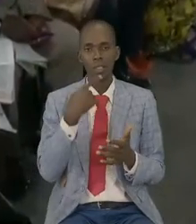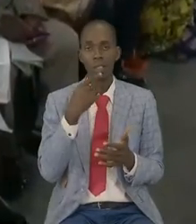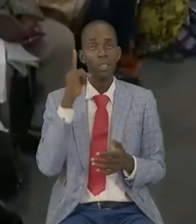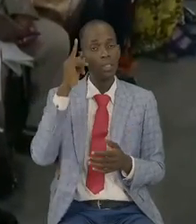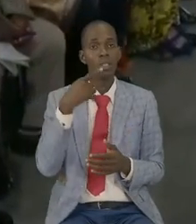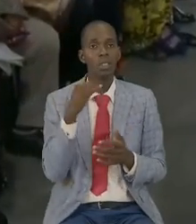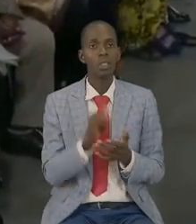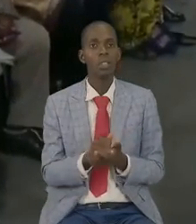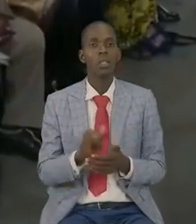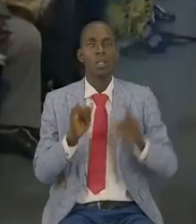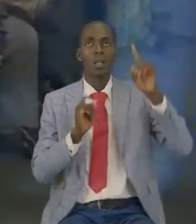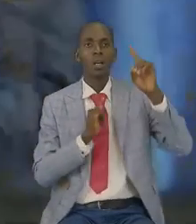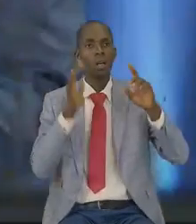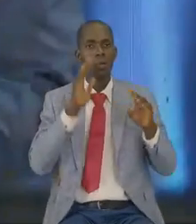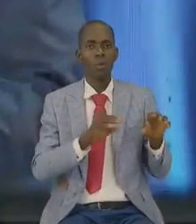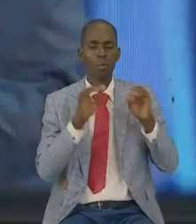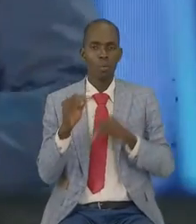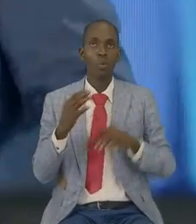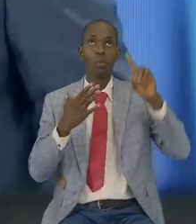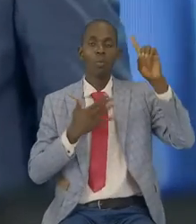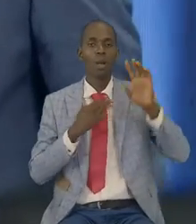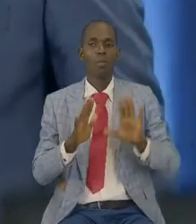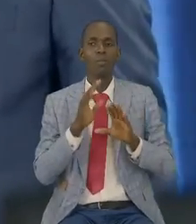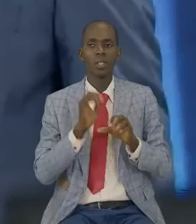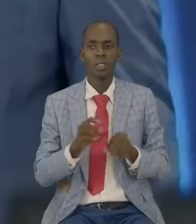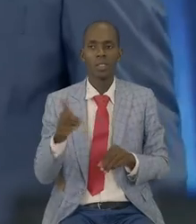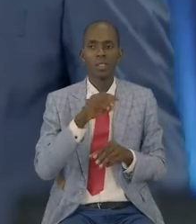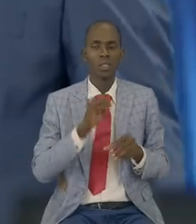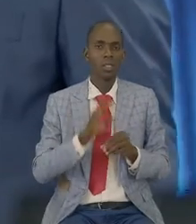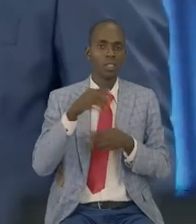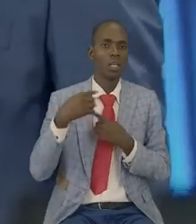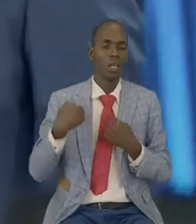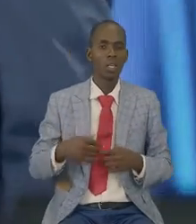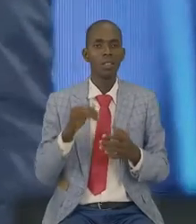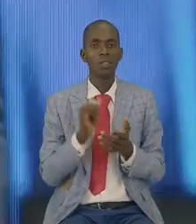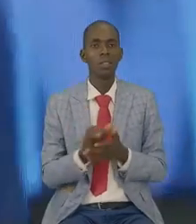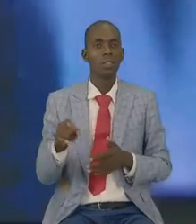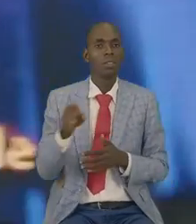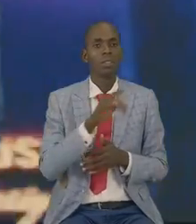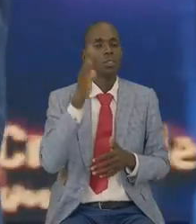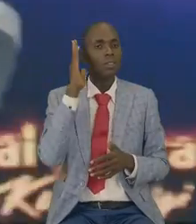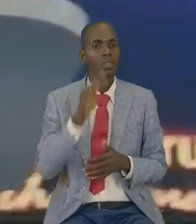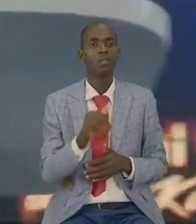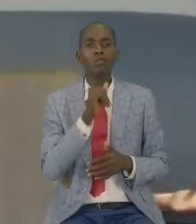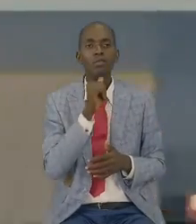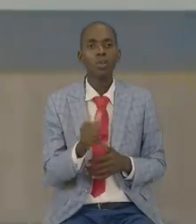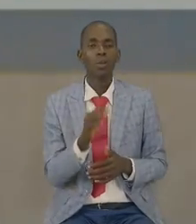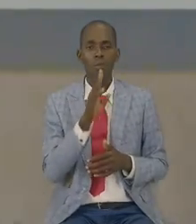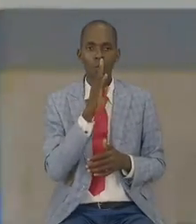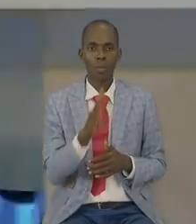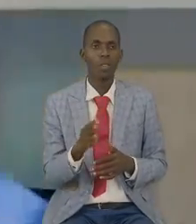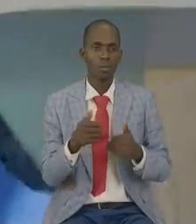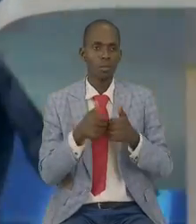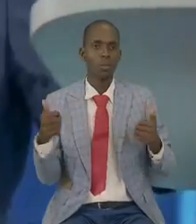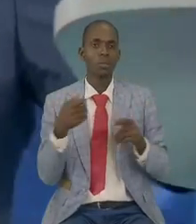It says, I'll put my fear in them, in their hearts, that they shall not depart from me.